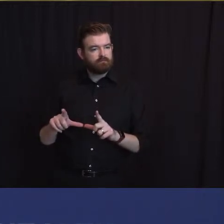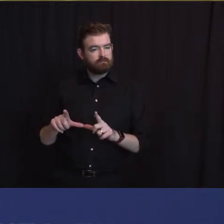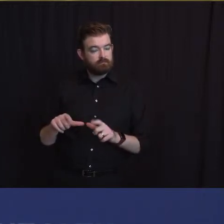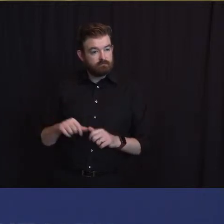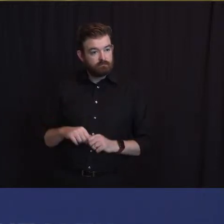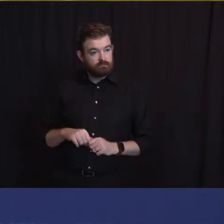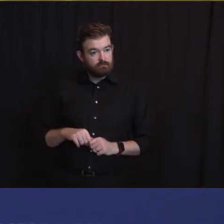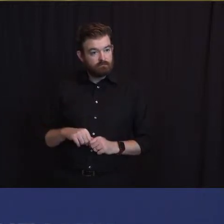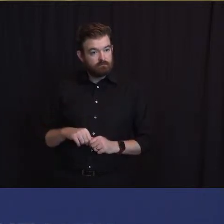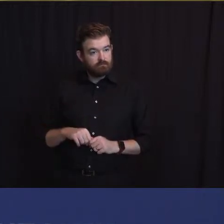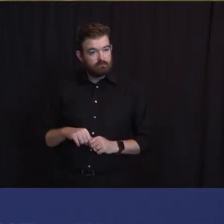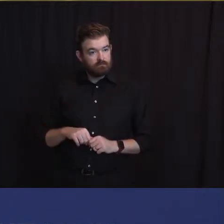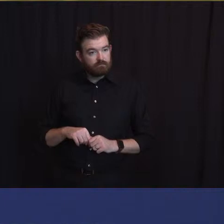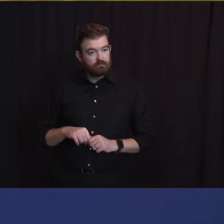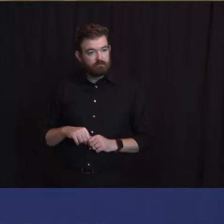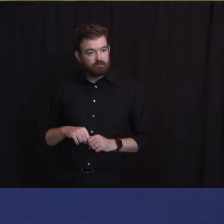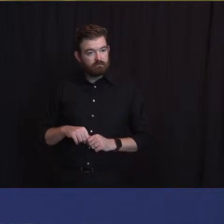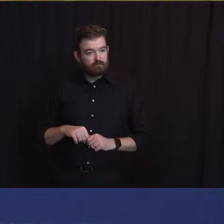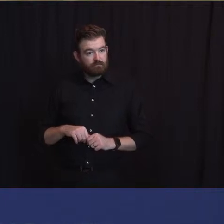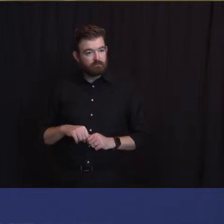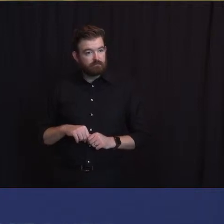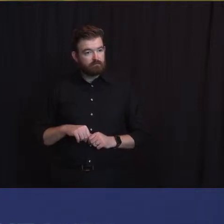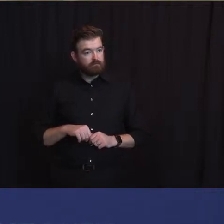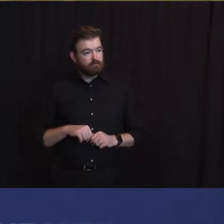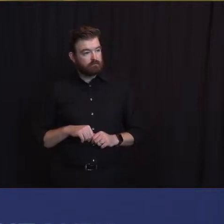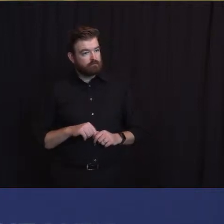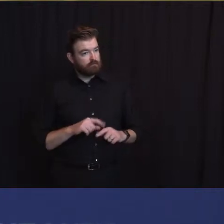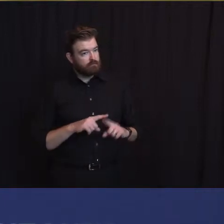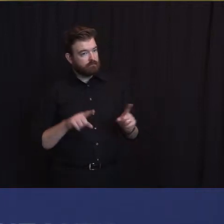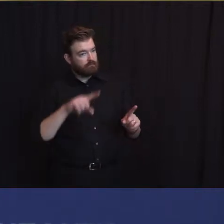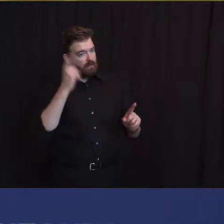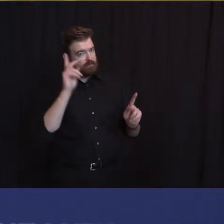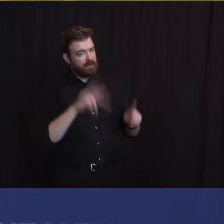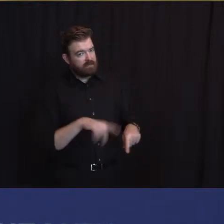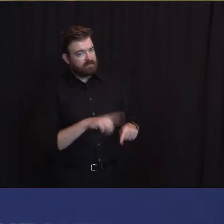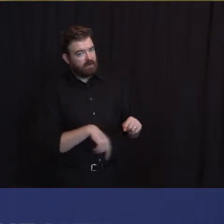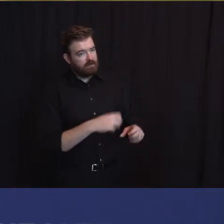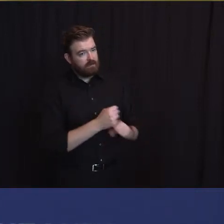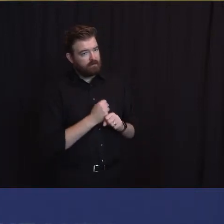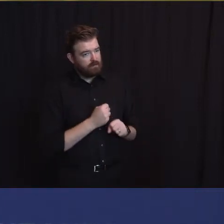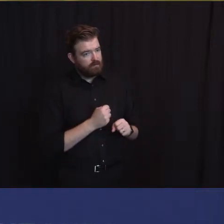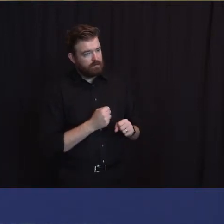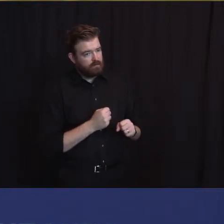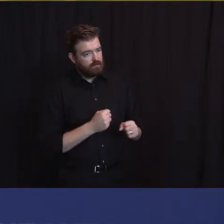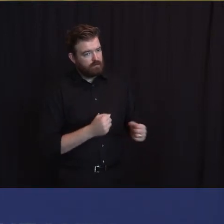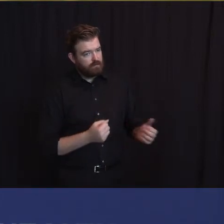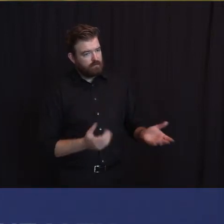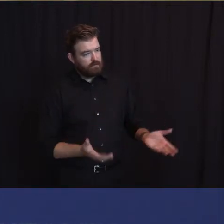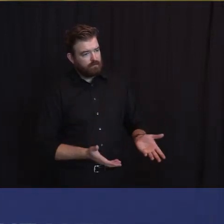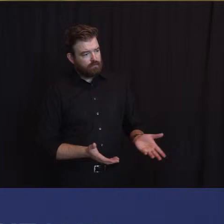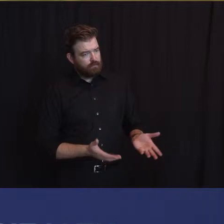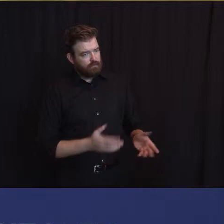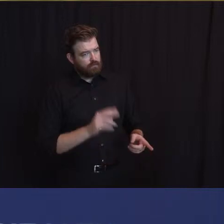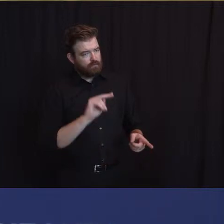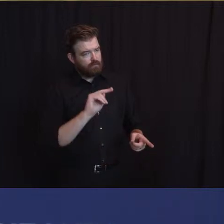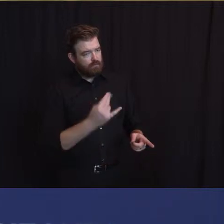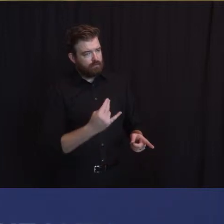in New Jersey, laws that you've stated you are very proud of. Why do black people have more rights in Mississippi than they do in New